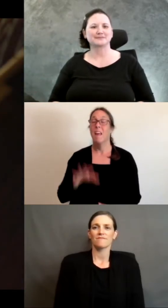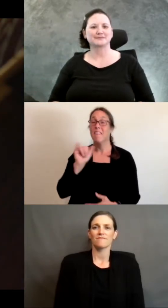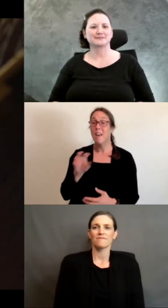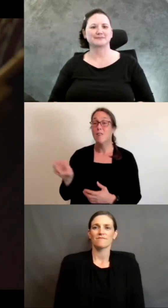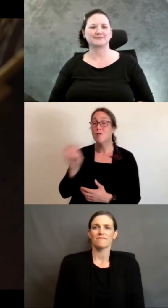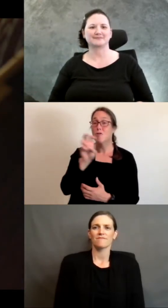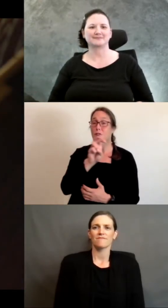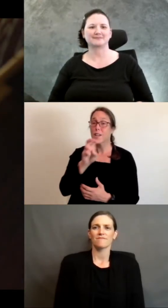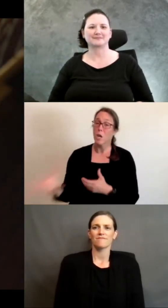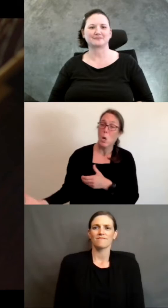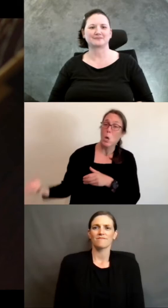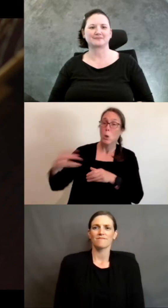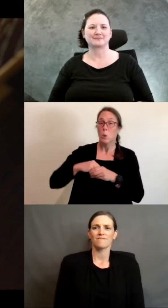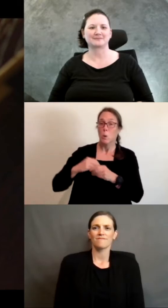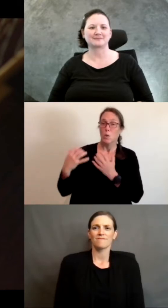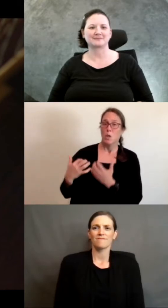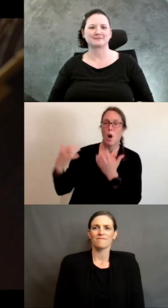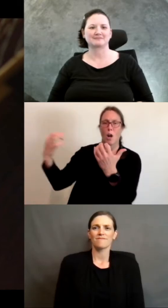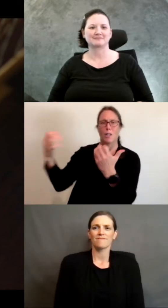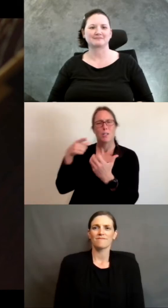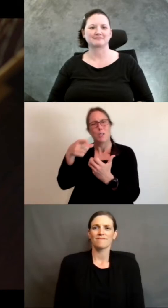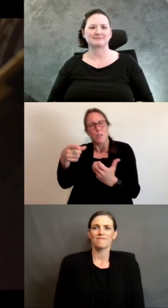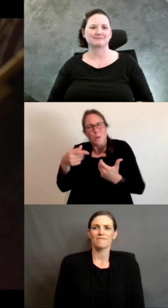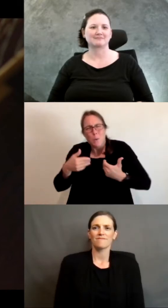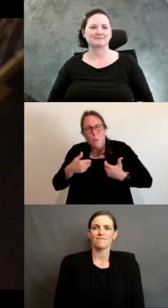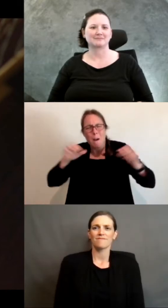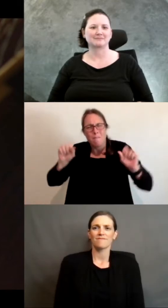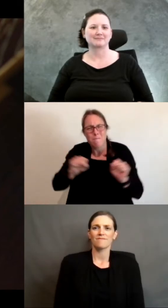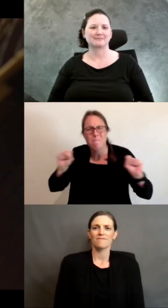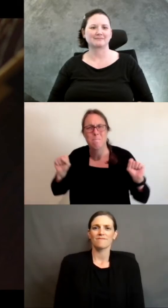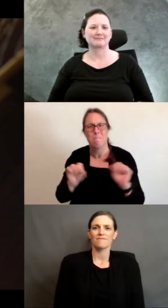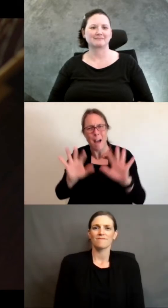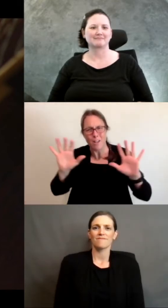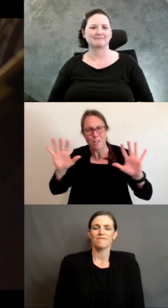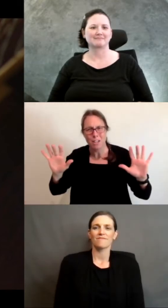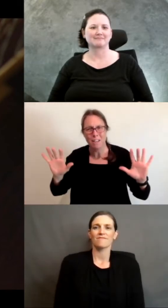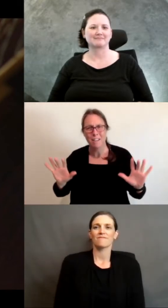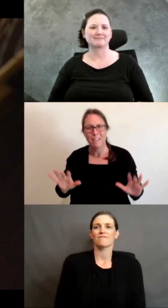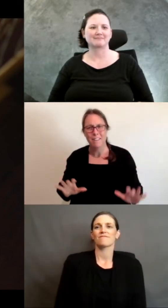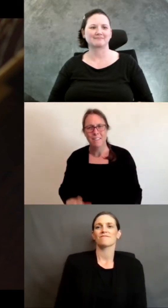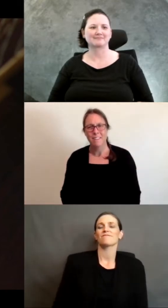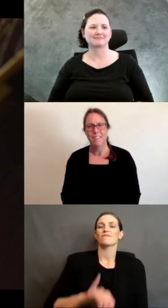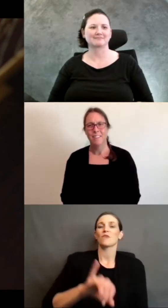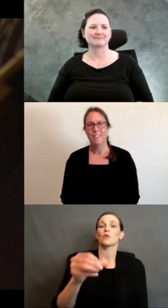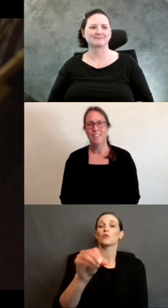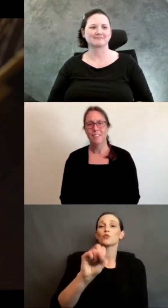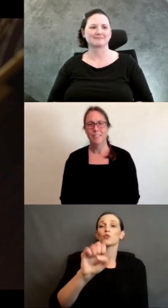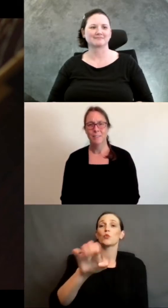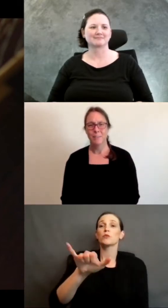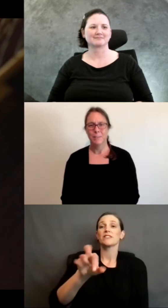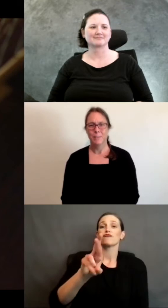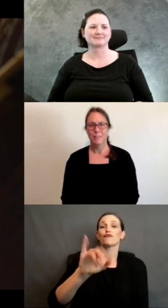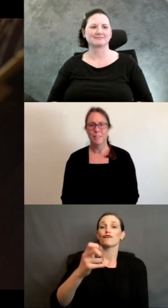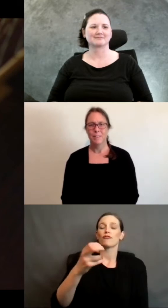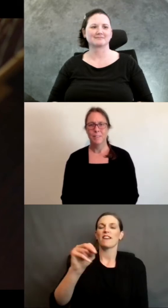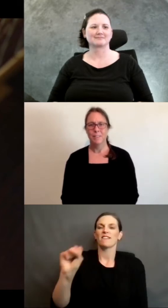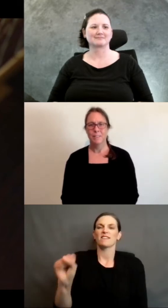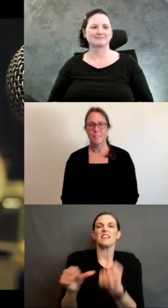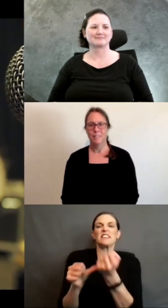Barbara. You've got the magic. Josie Riggins, an assistant, pokes her head in the